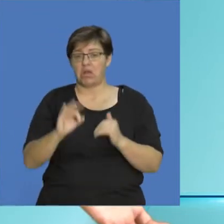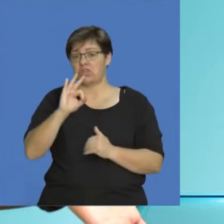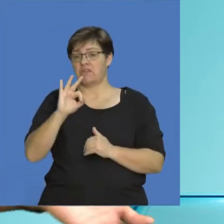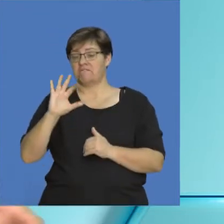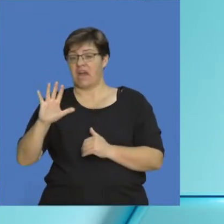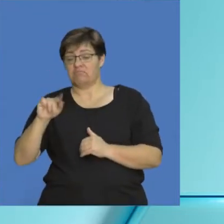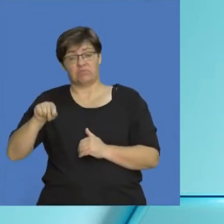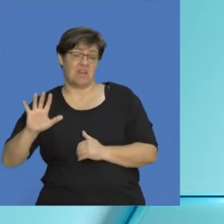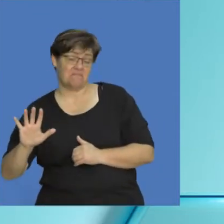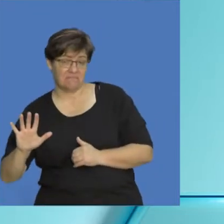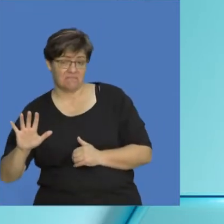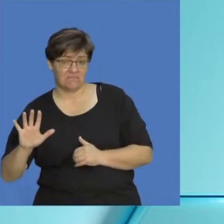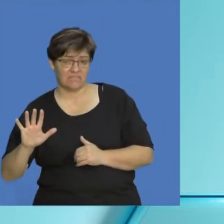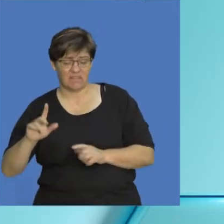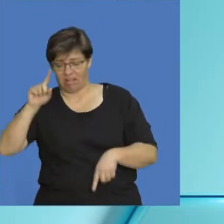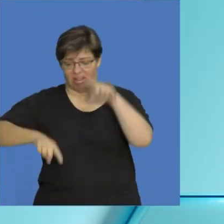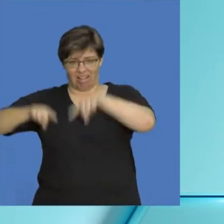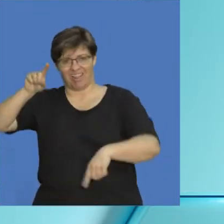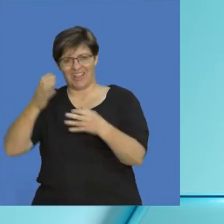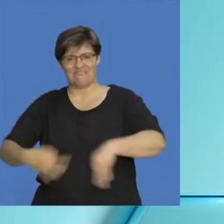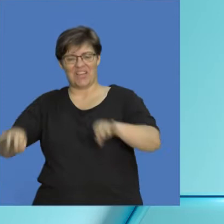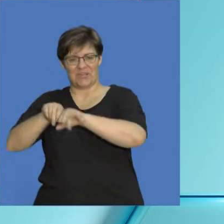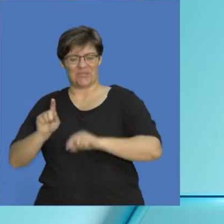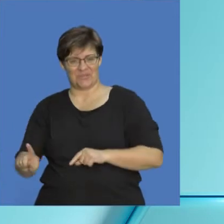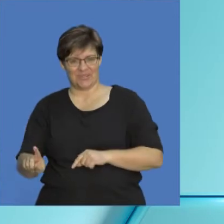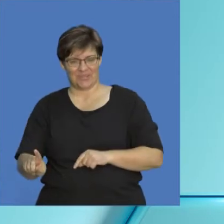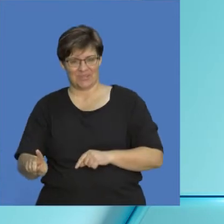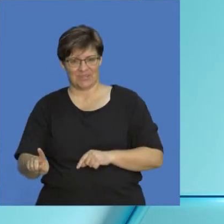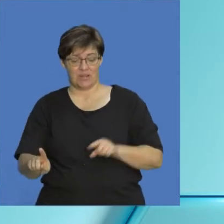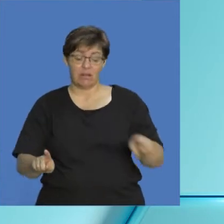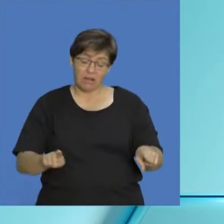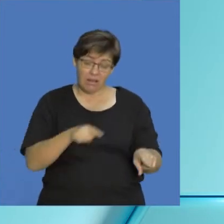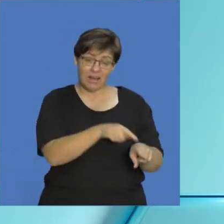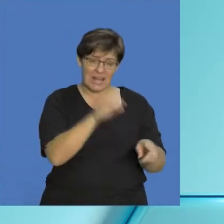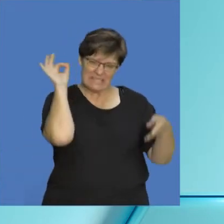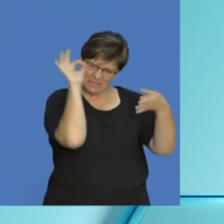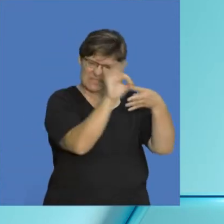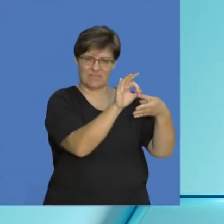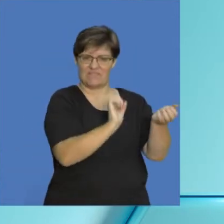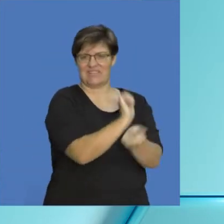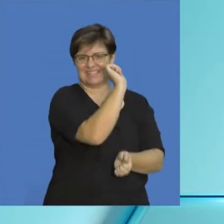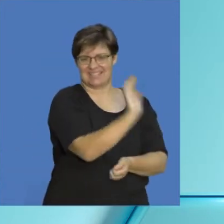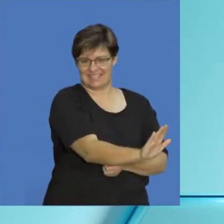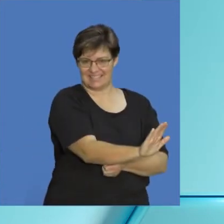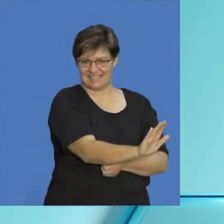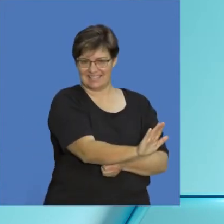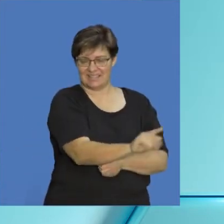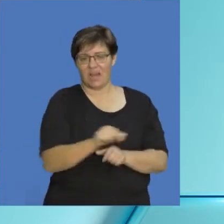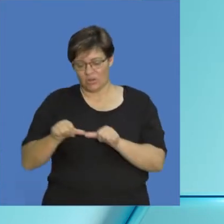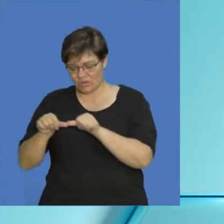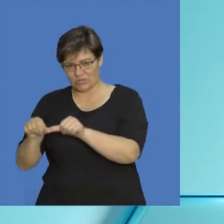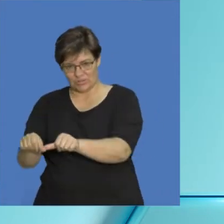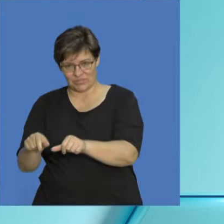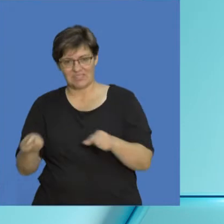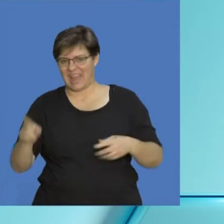35.5. So it can take any value, where discrete is a fixed value,